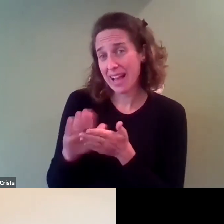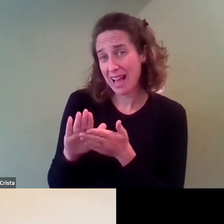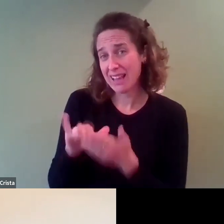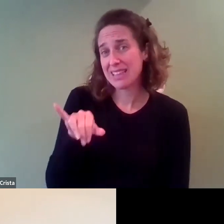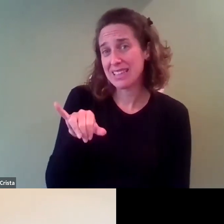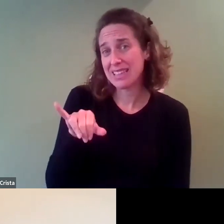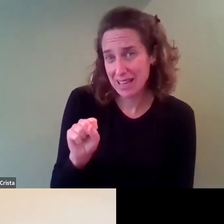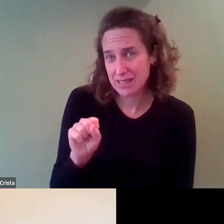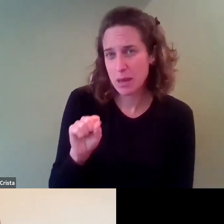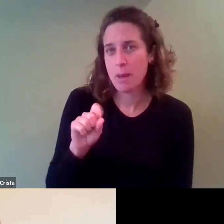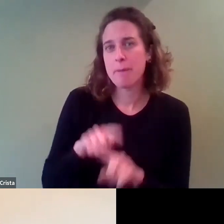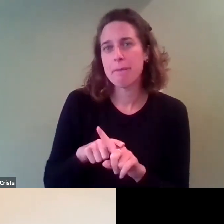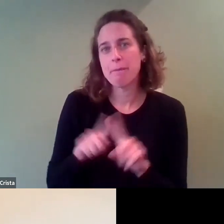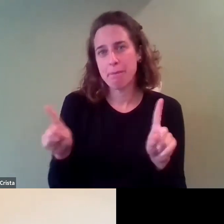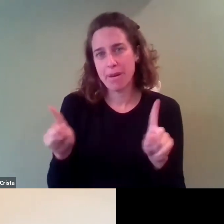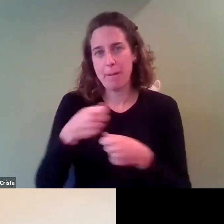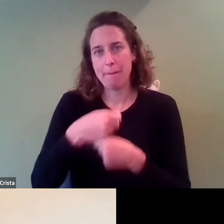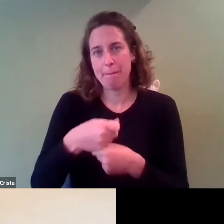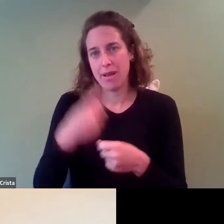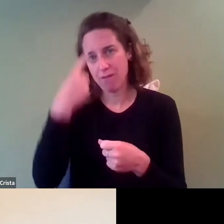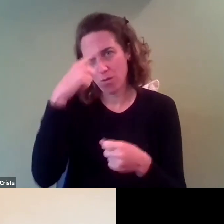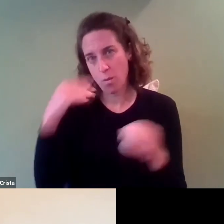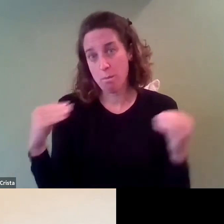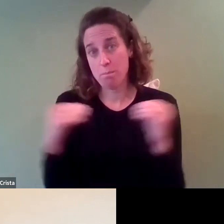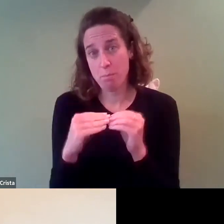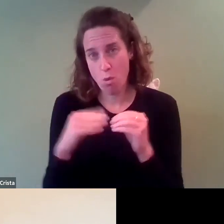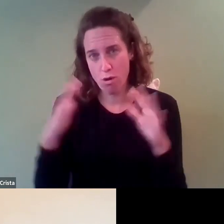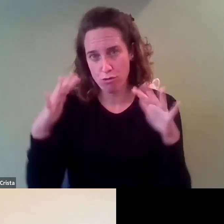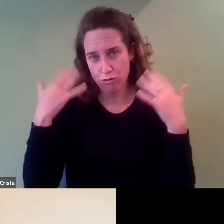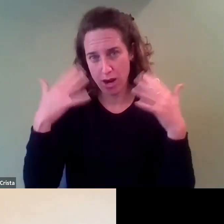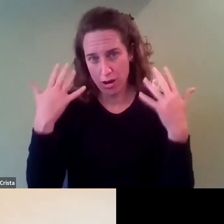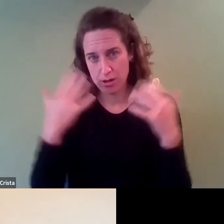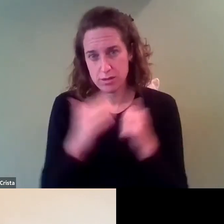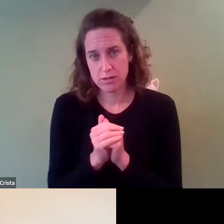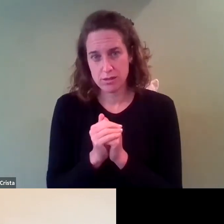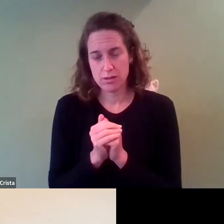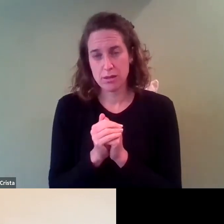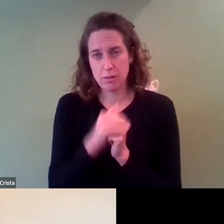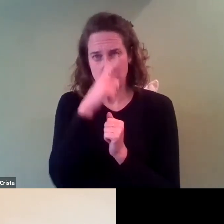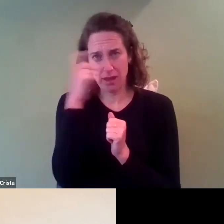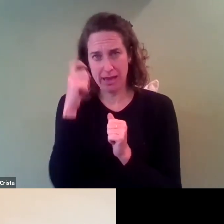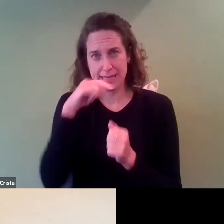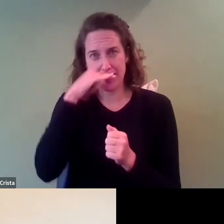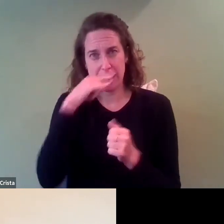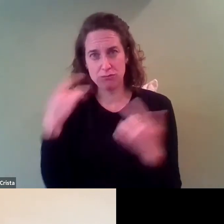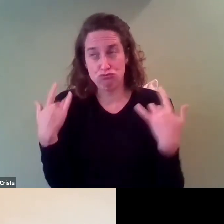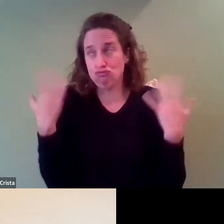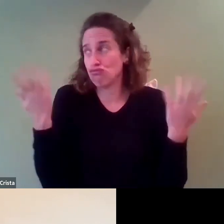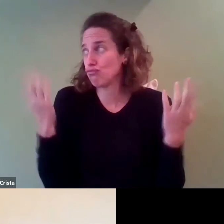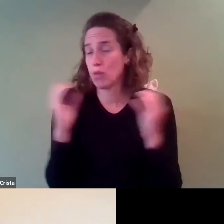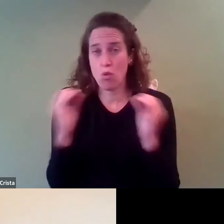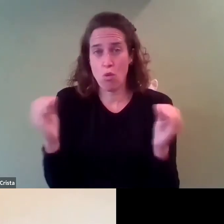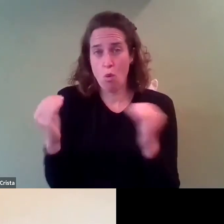created even more chaos for the kids, because all of a sudden they were not being held accountable. And even those kids who are